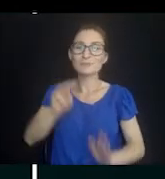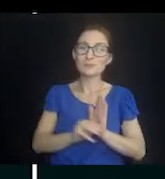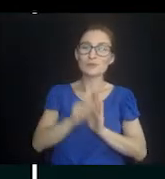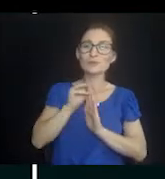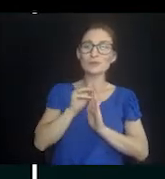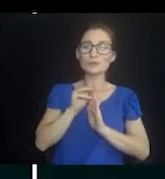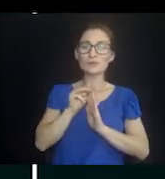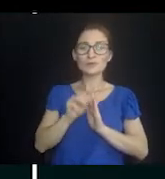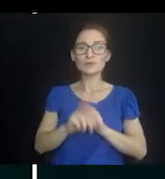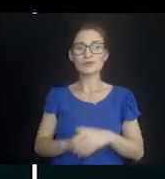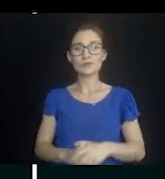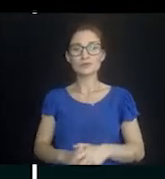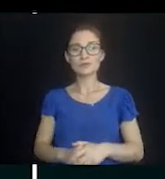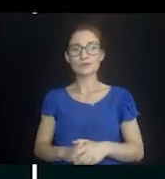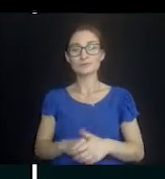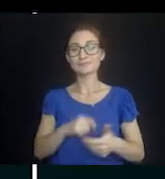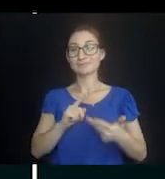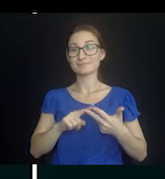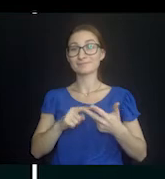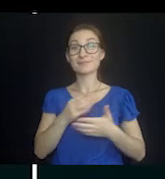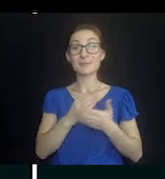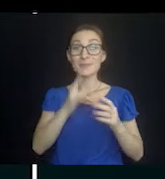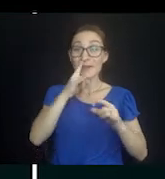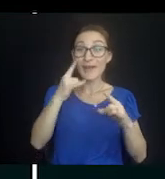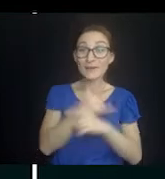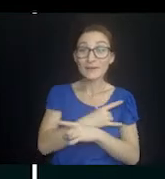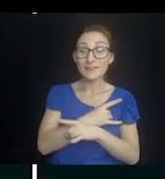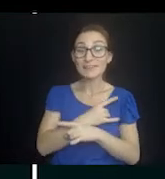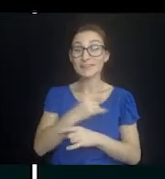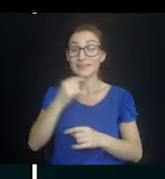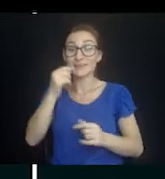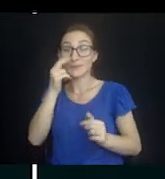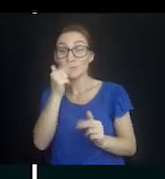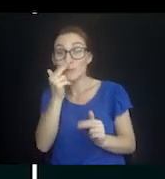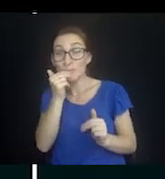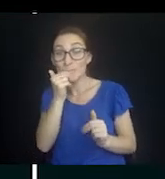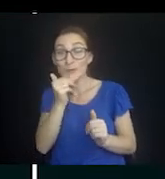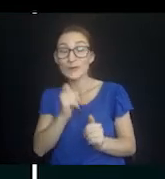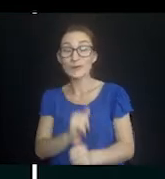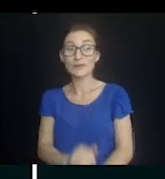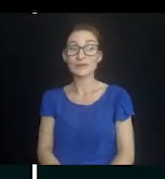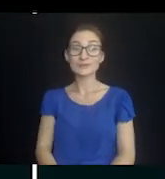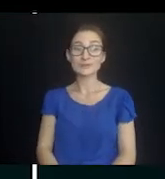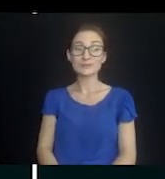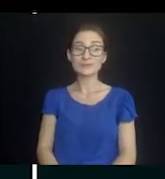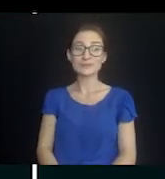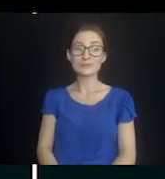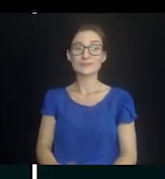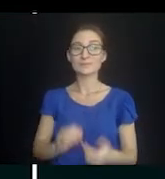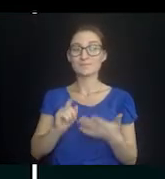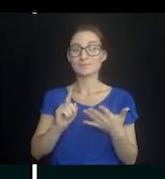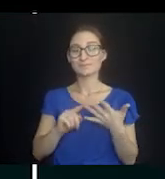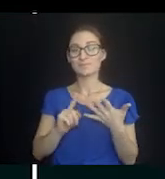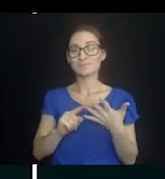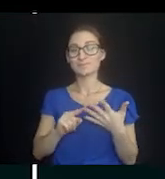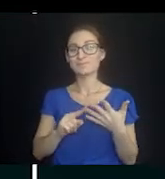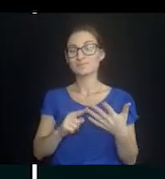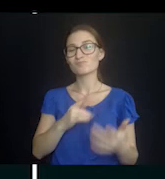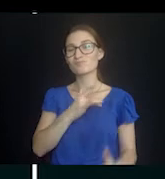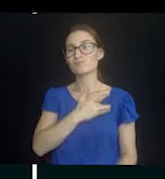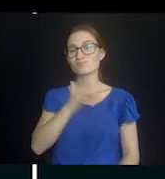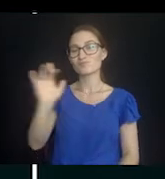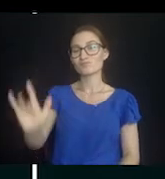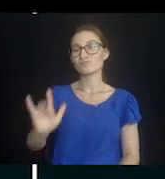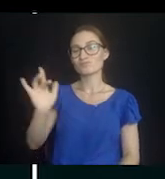things in context so that you can be wiser and more mature about how you evaluate events. It gives you a sense of